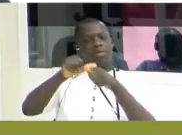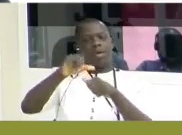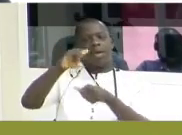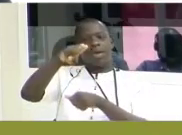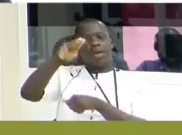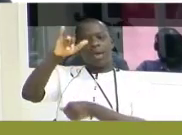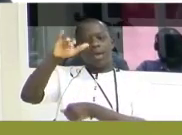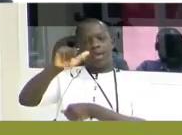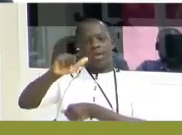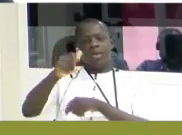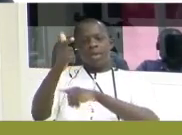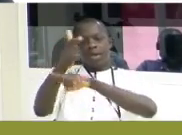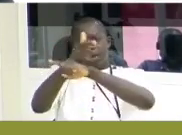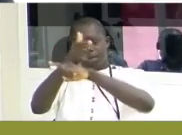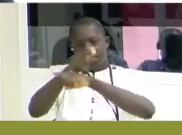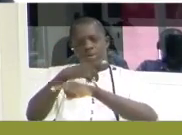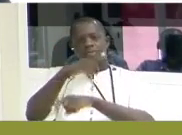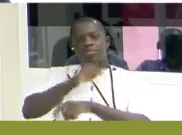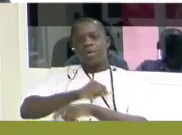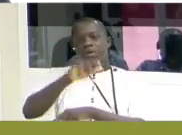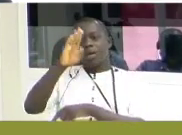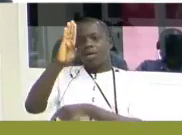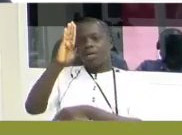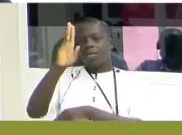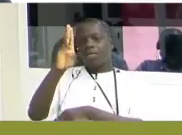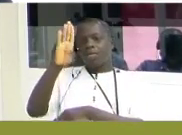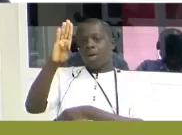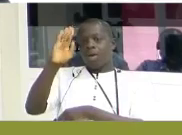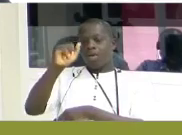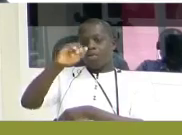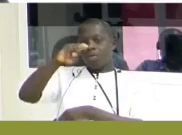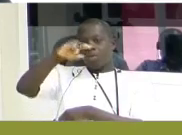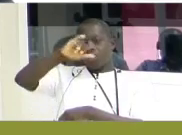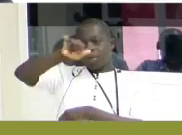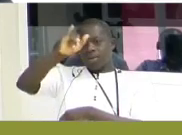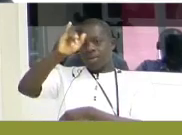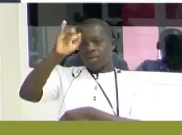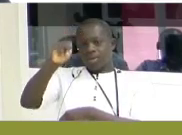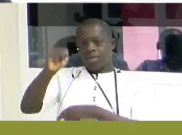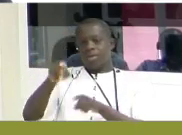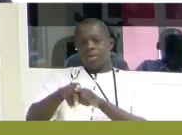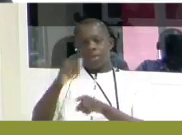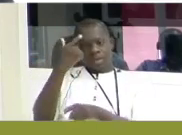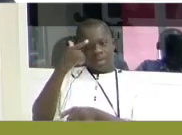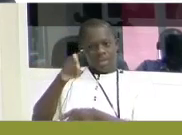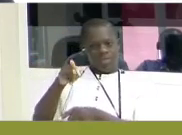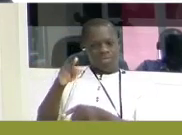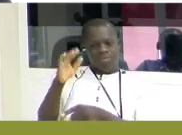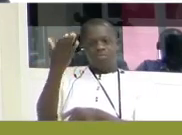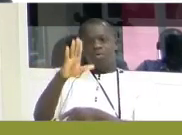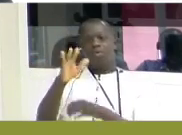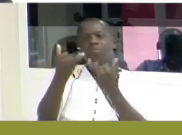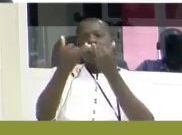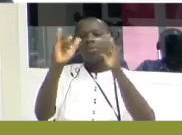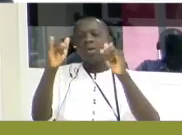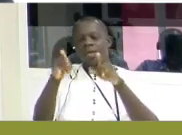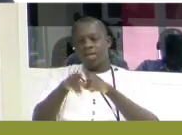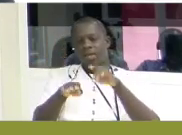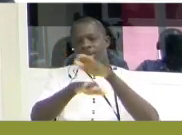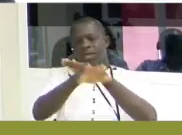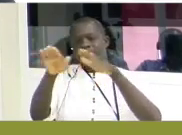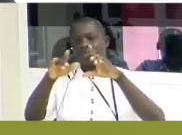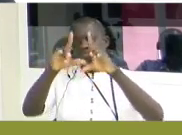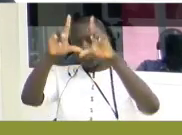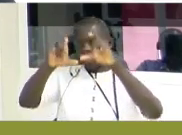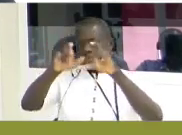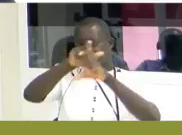at the time, Babu Njai, was filming shots, but they thought he's from the private, just from any other freelance photographer. So